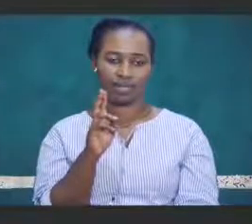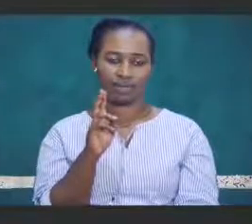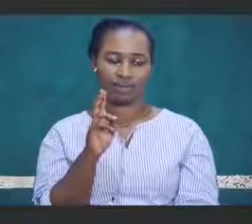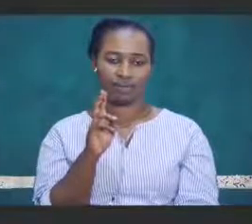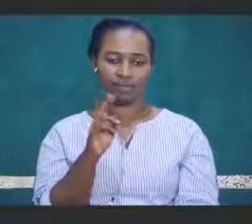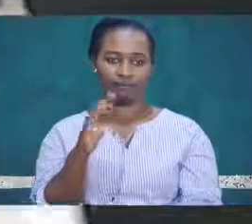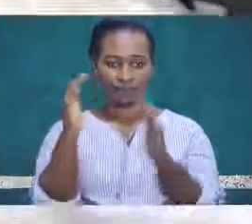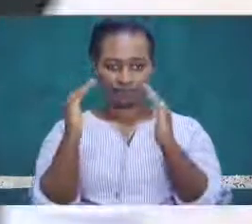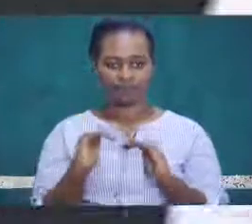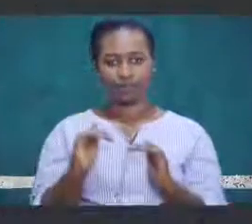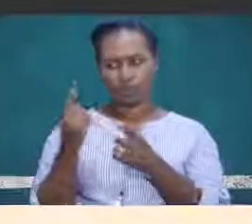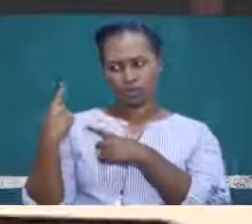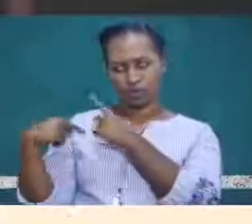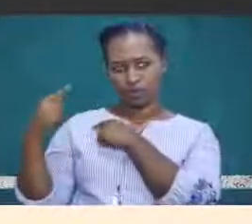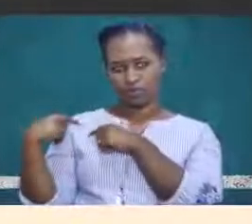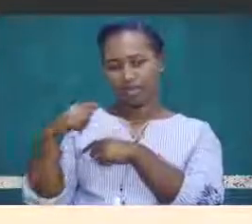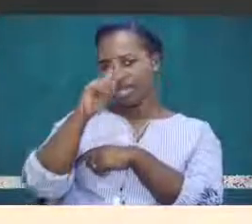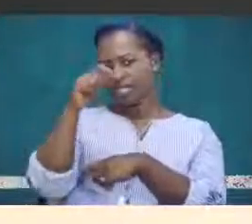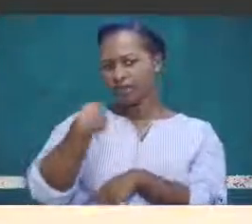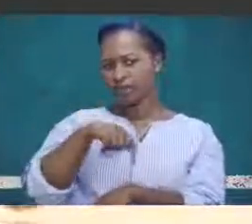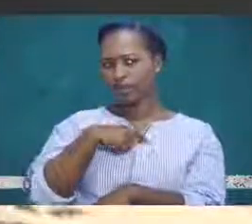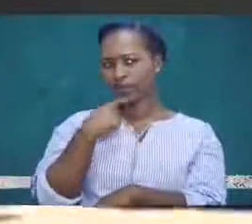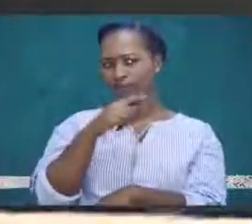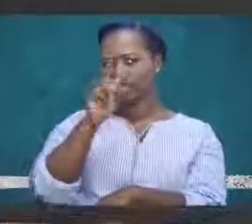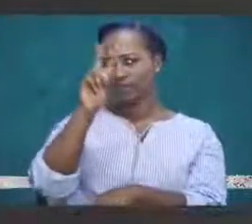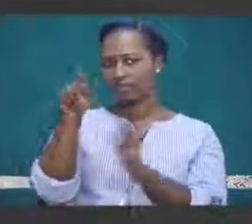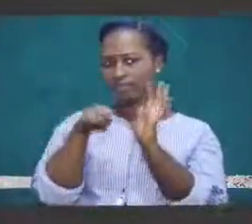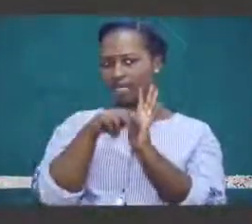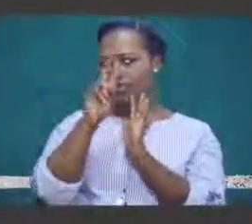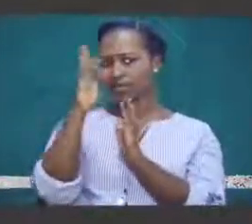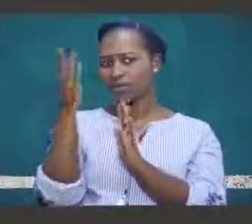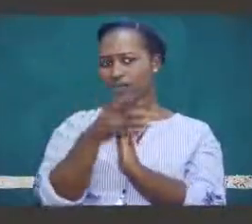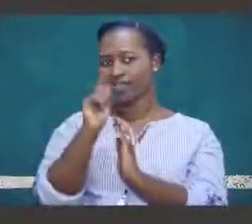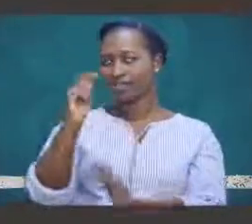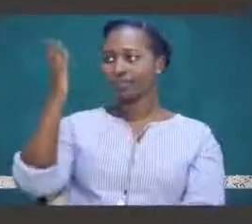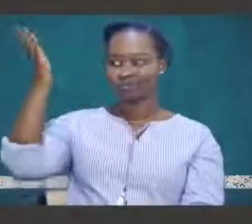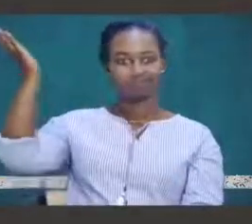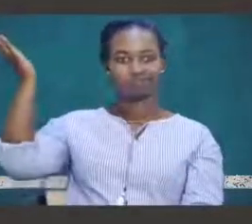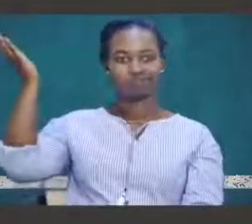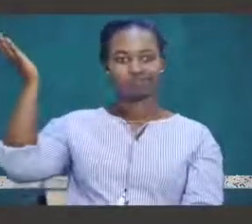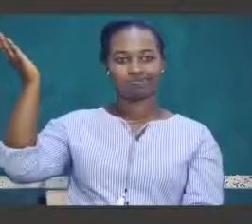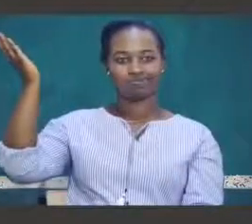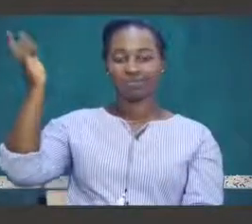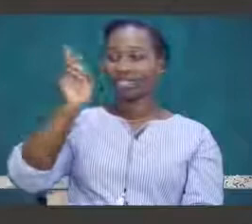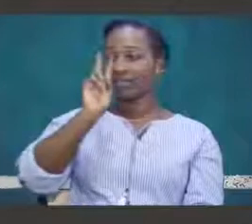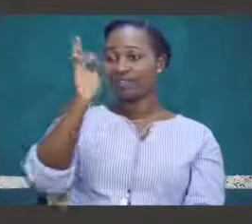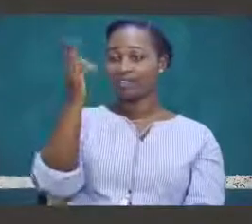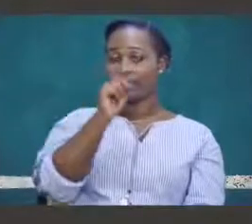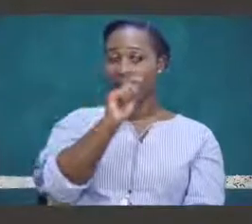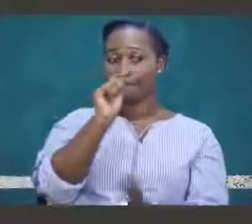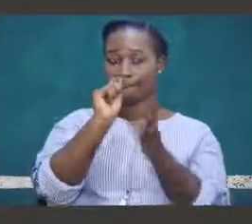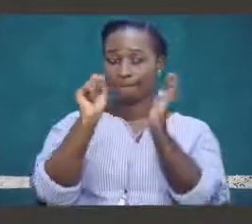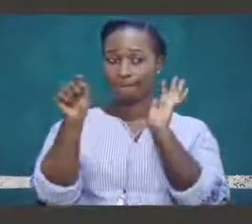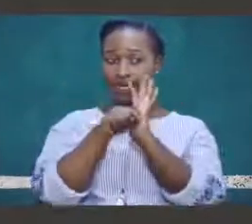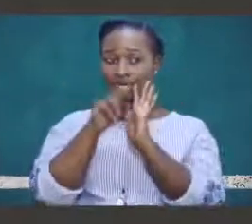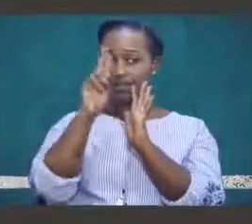Okay, let's go back. Did we talk about V minus U over T? It's right here. So V minus U over T is